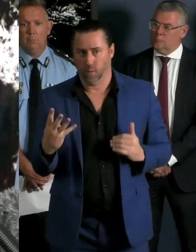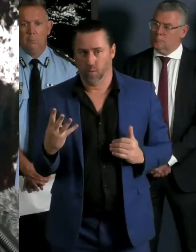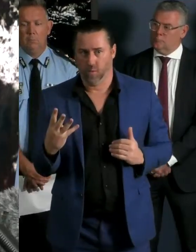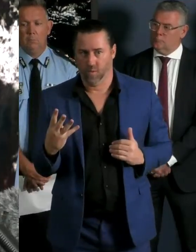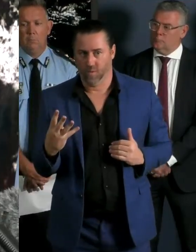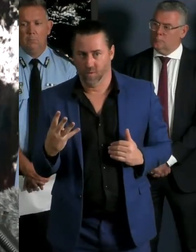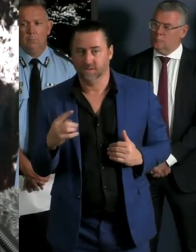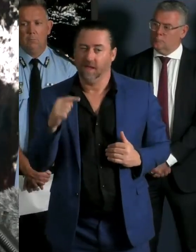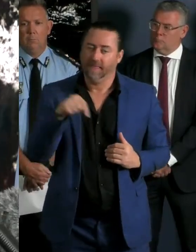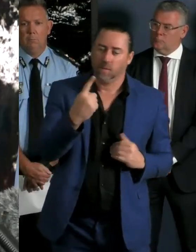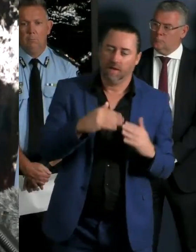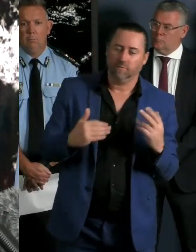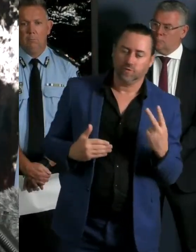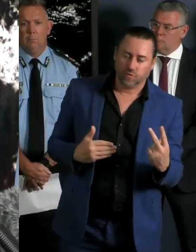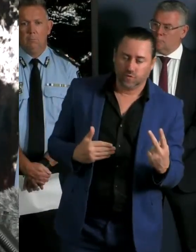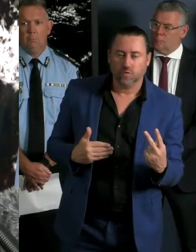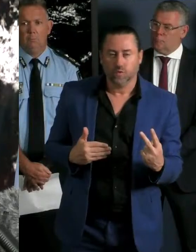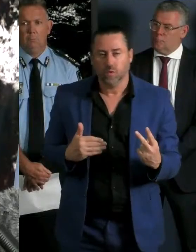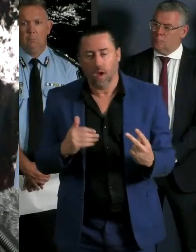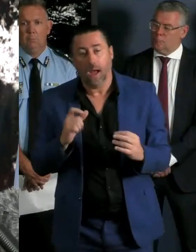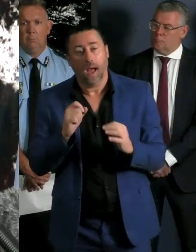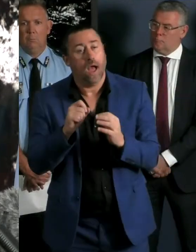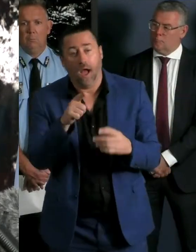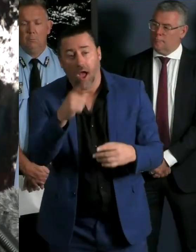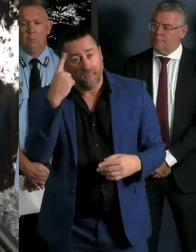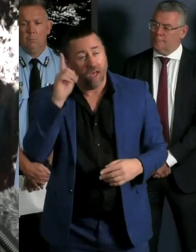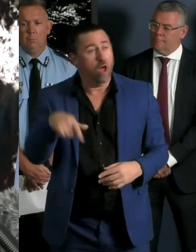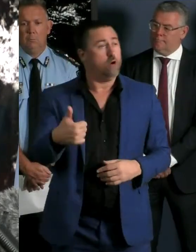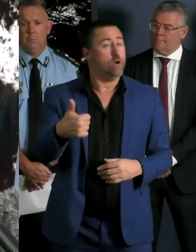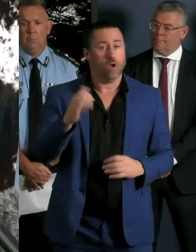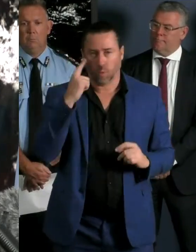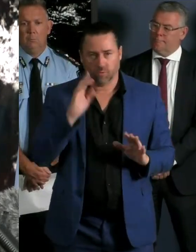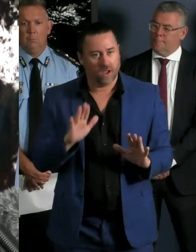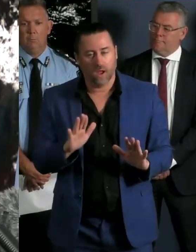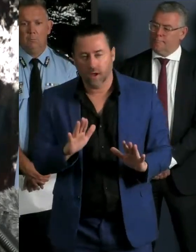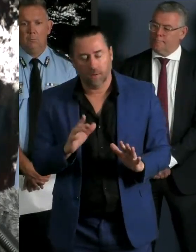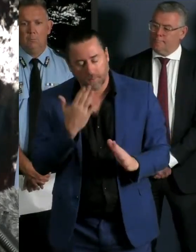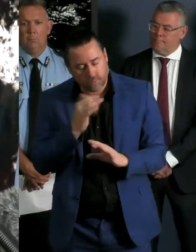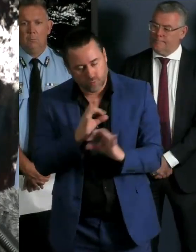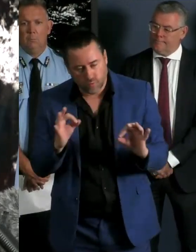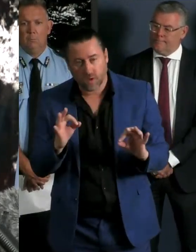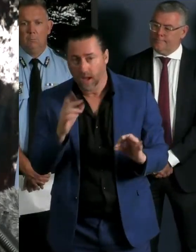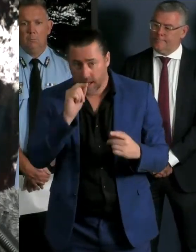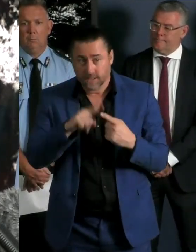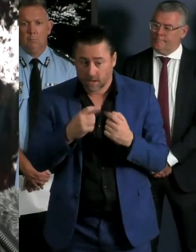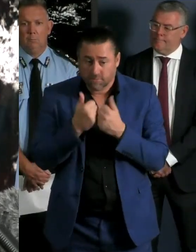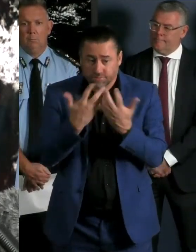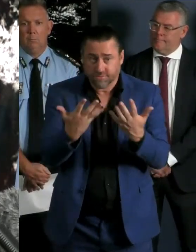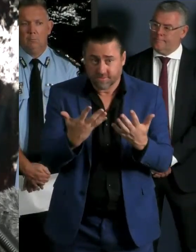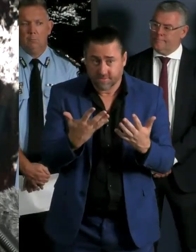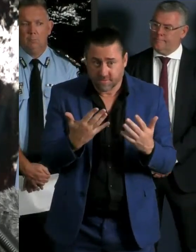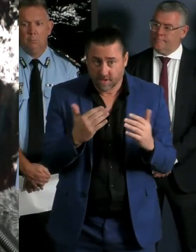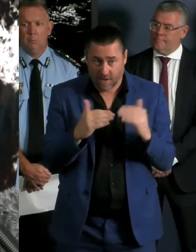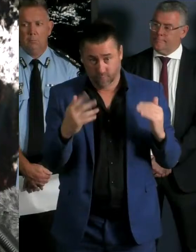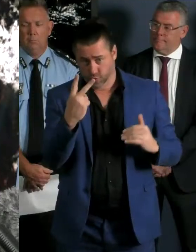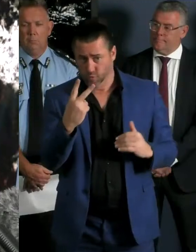this system will be a Category 2. But having said that, we will still see large amount of damage from a Category 2 system. Is there capacity for it to